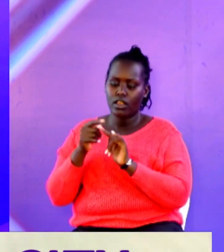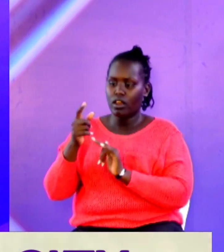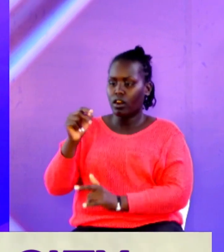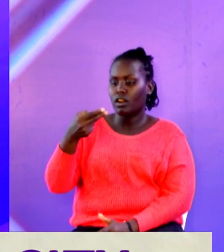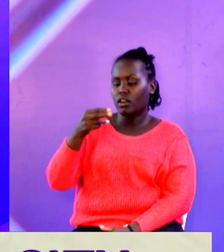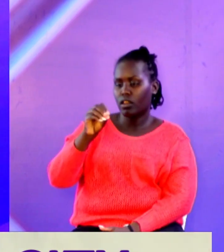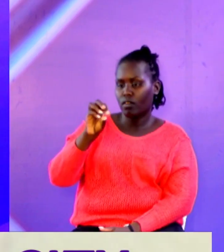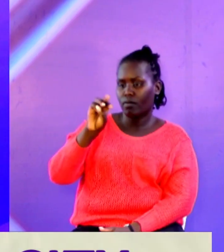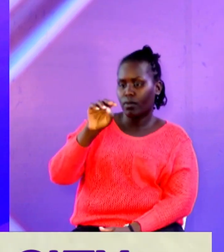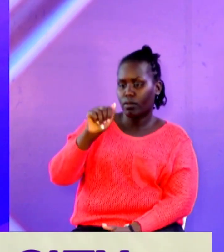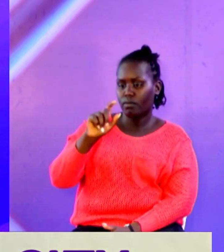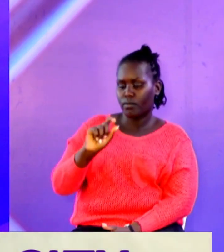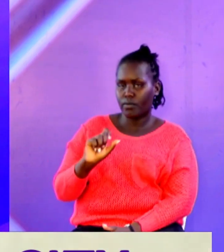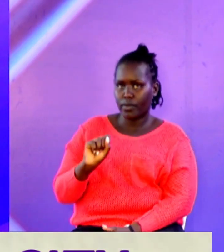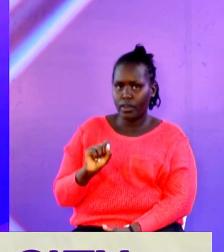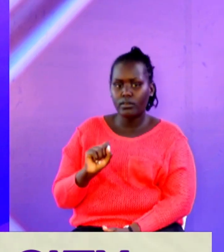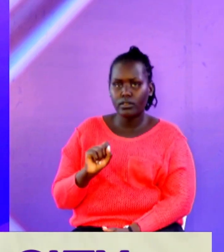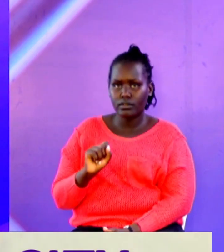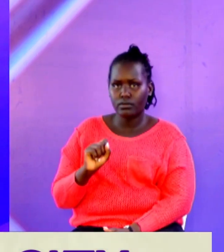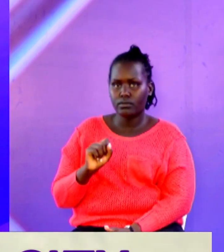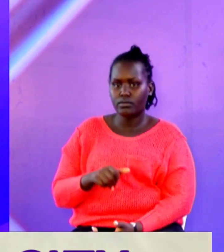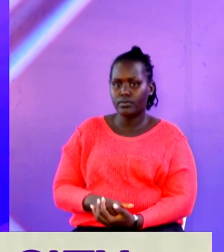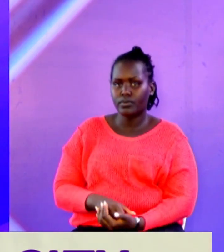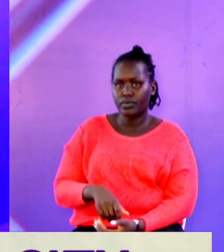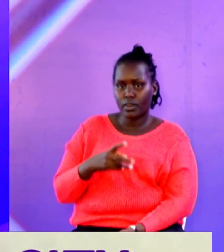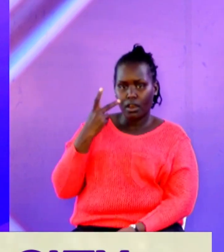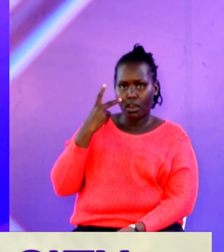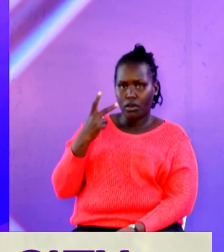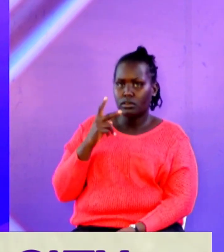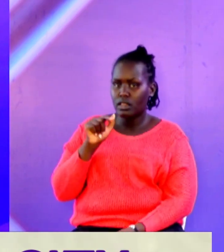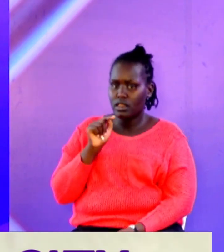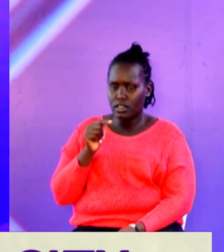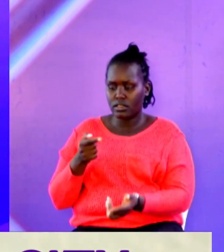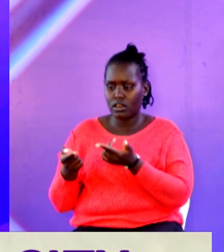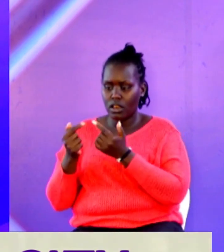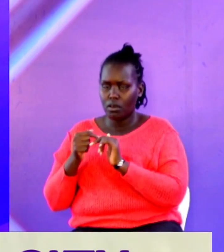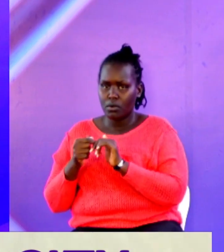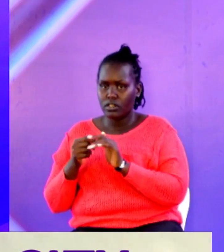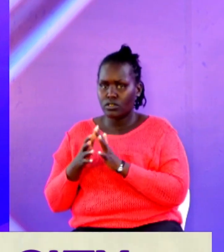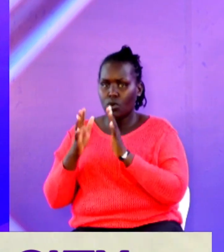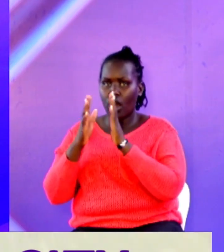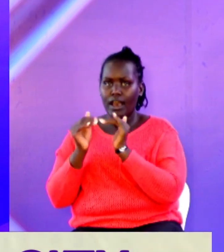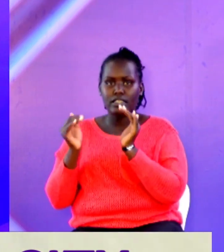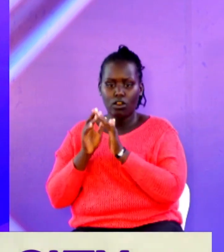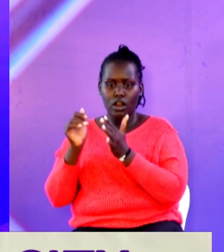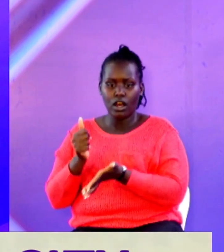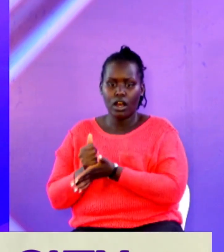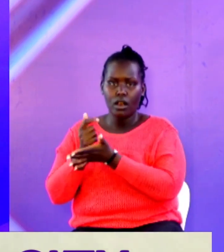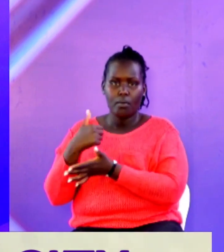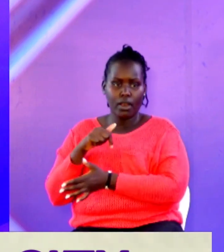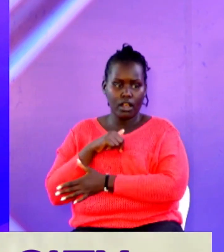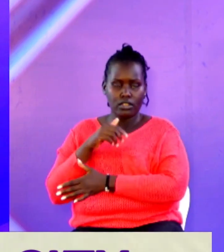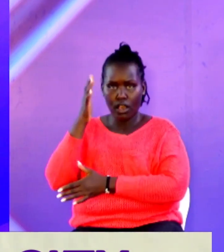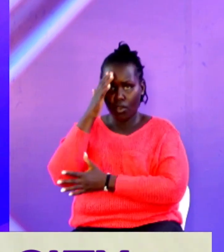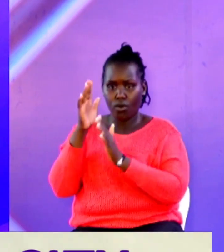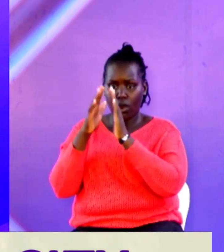was also released on a free. Do you see these incomings to Arsenal, helping Arsenal? You know, Arsenal